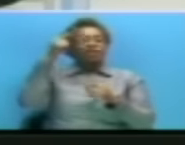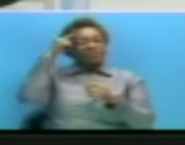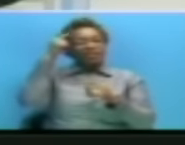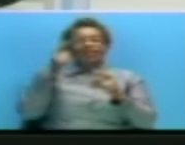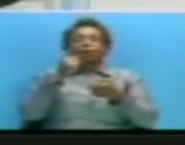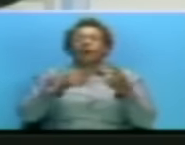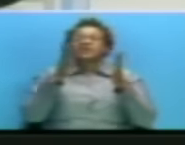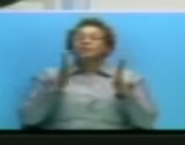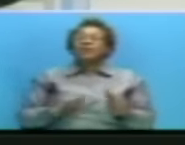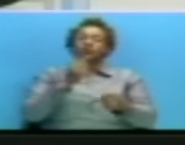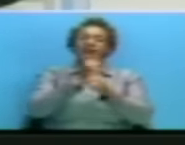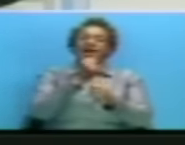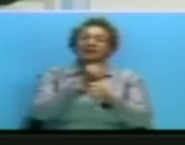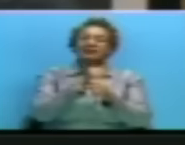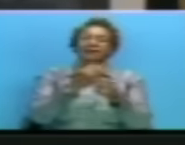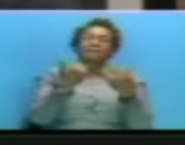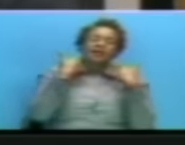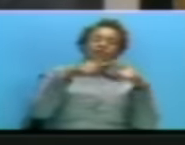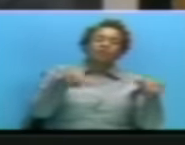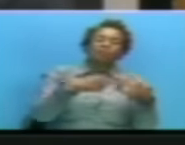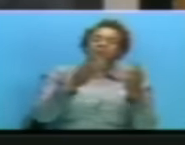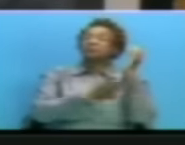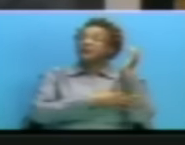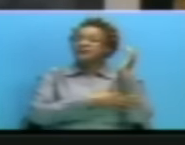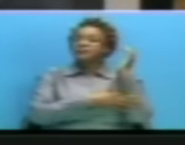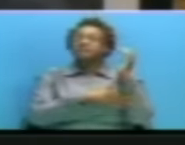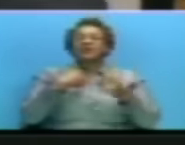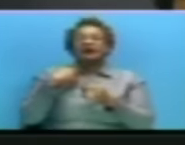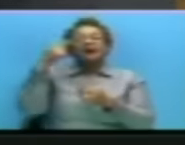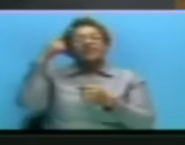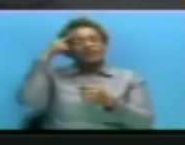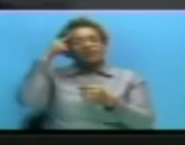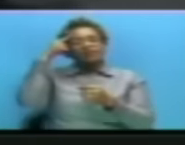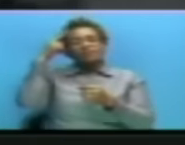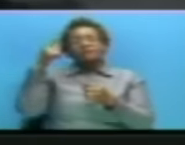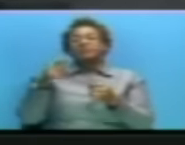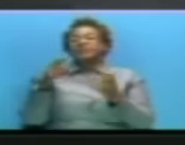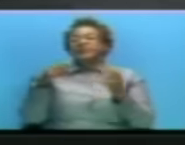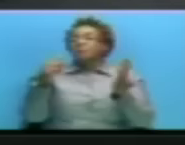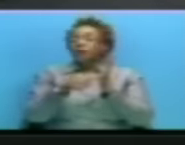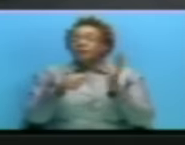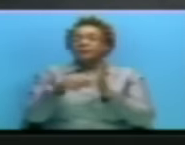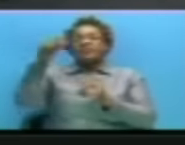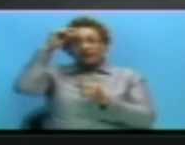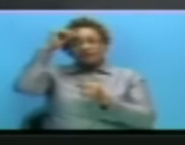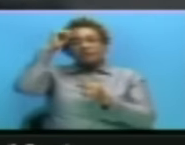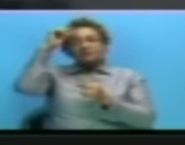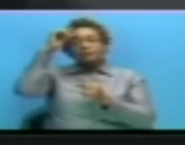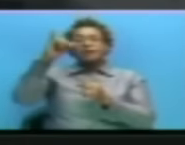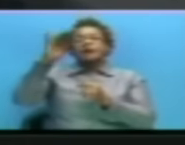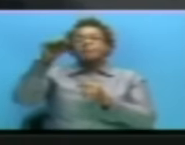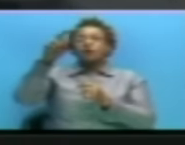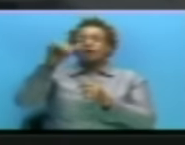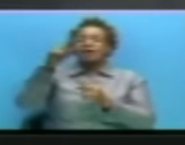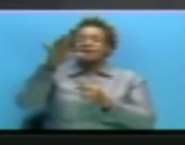in their bedroom or in their private space is actually morality. I think the biggest immorality is in the government. Immorality is akin to